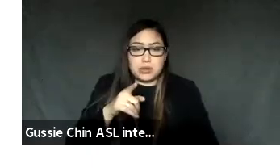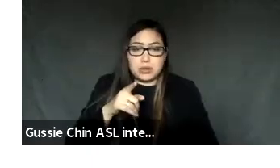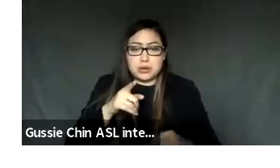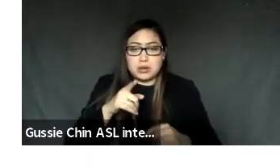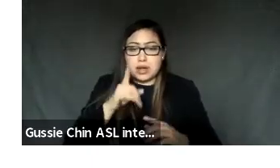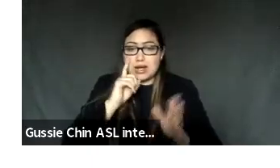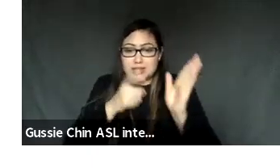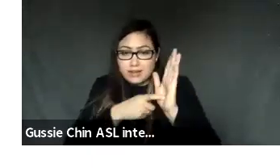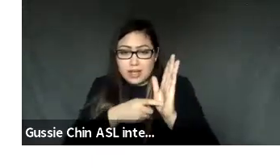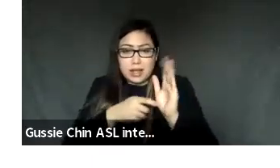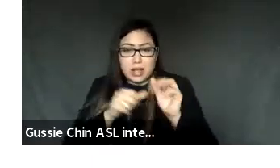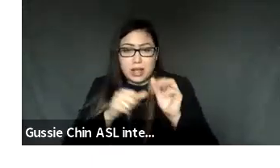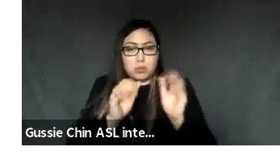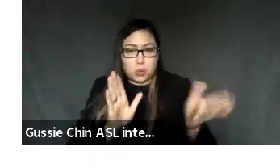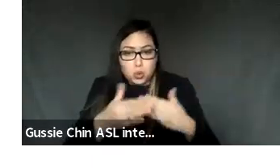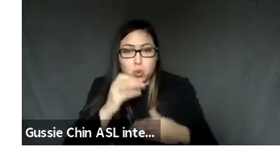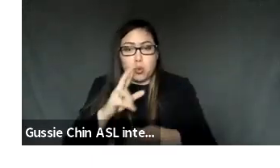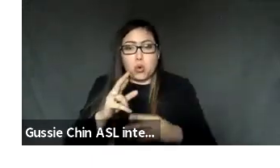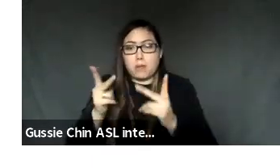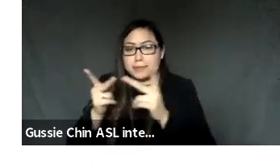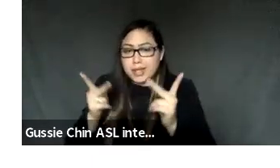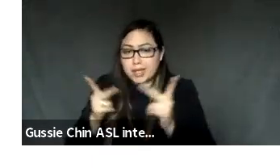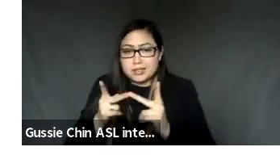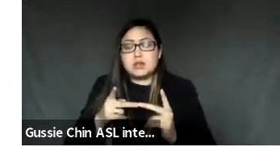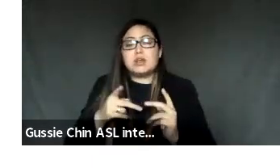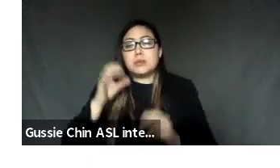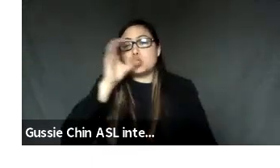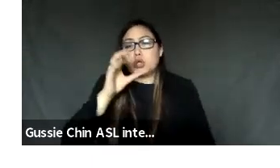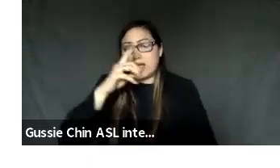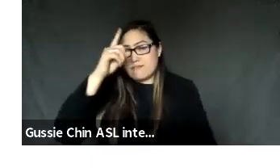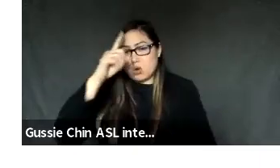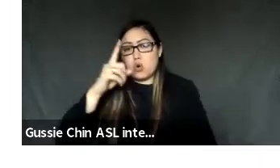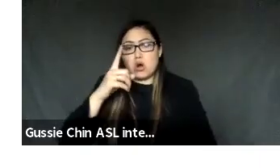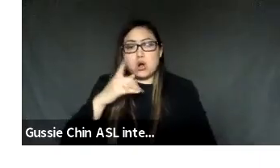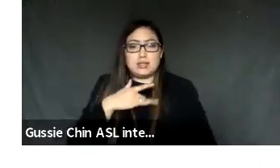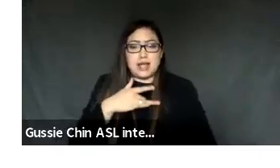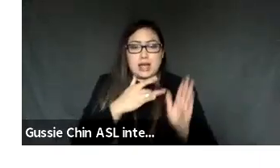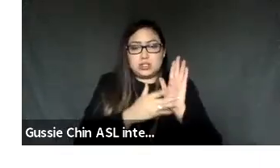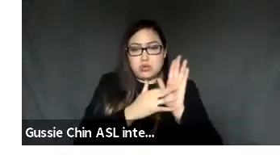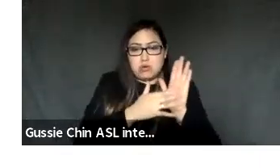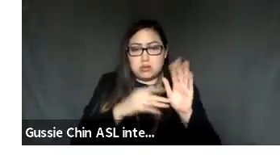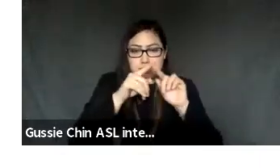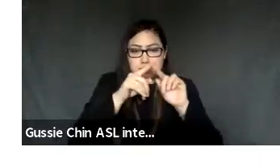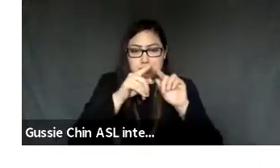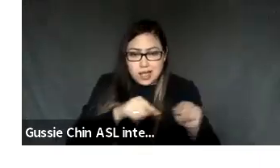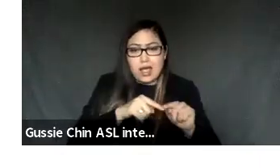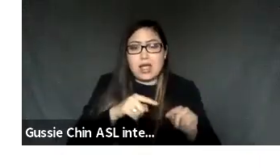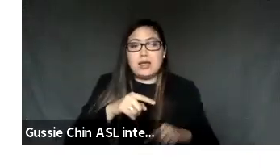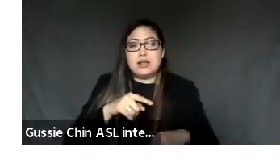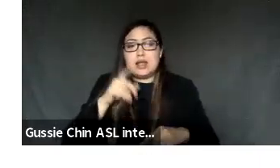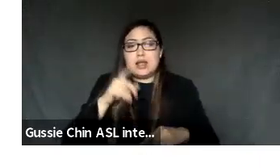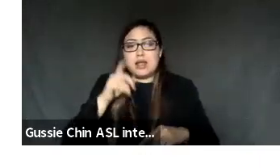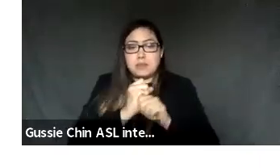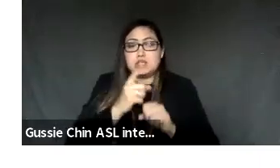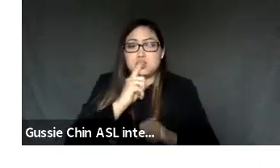room number, you would be looking for a tactile sign, correct. and sign to be mounted at the specific height, and a clear space of 18